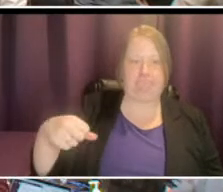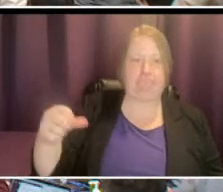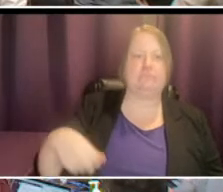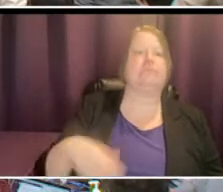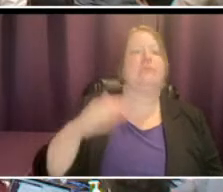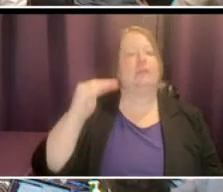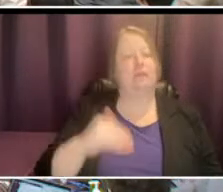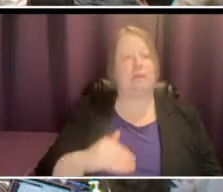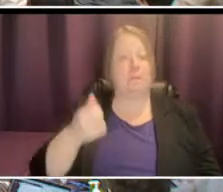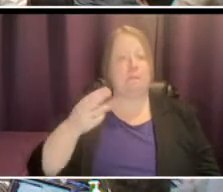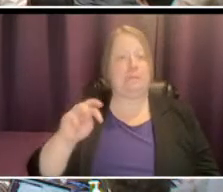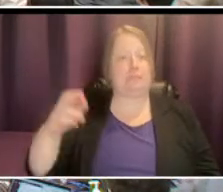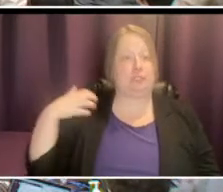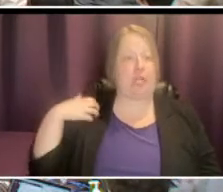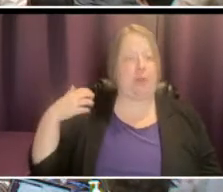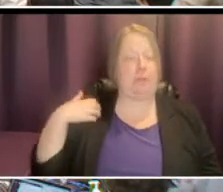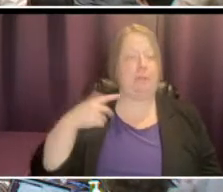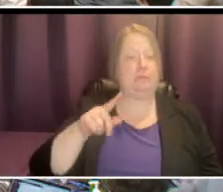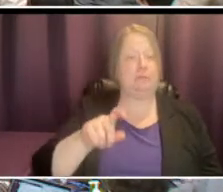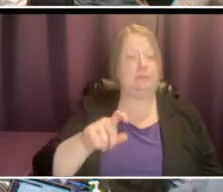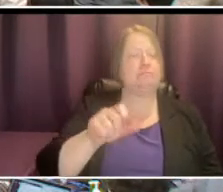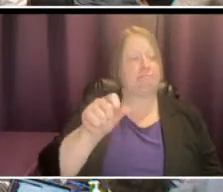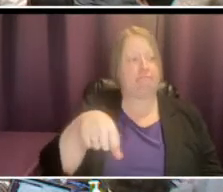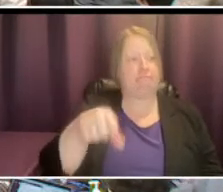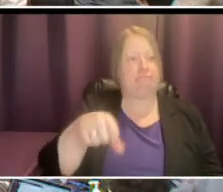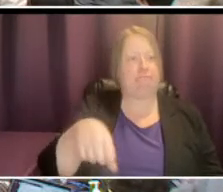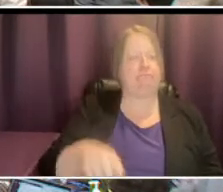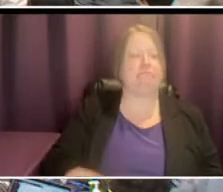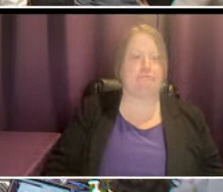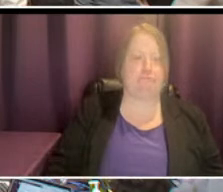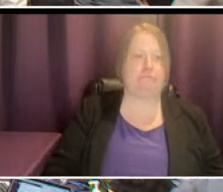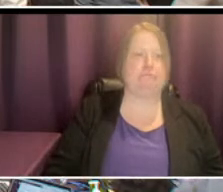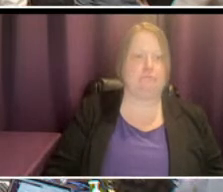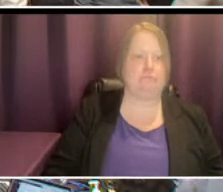Chairman? Aye. Mr. Chairman, aye.